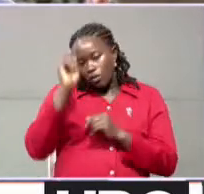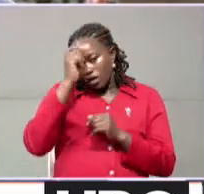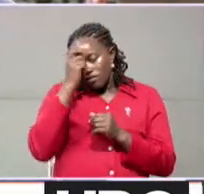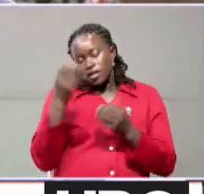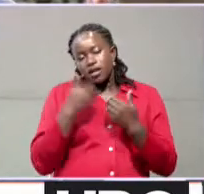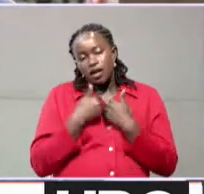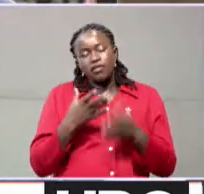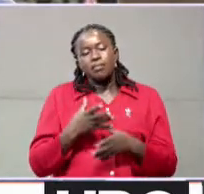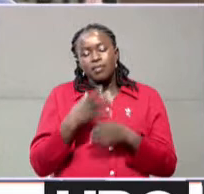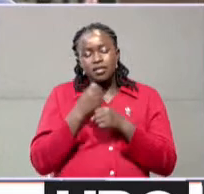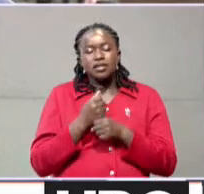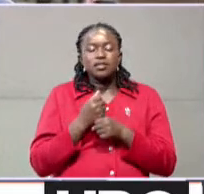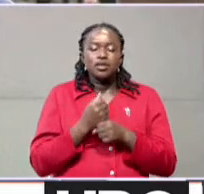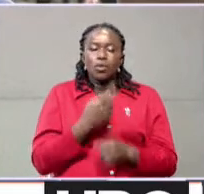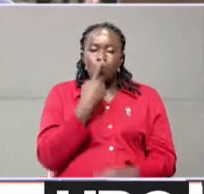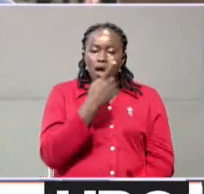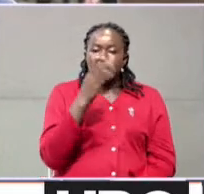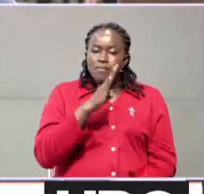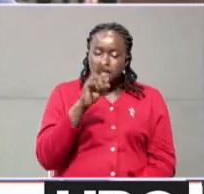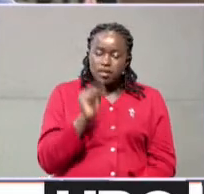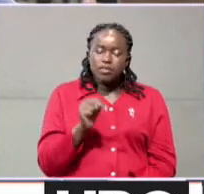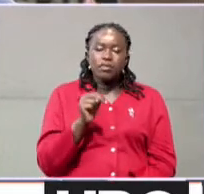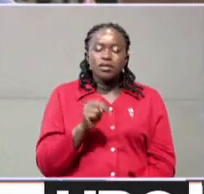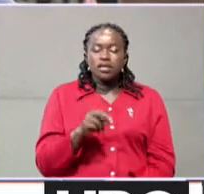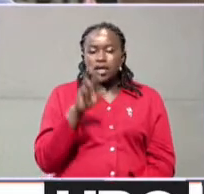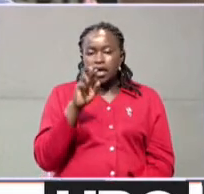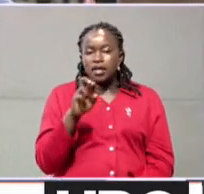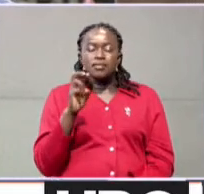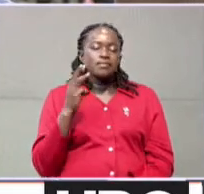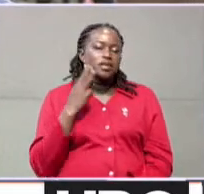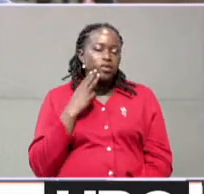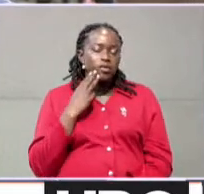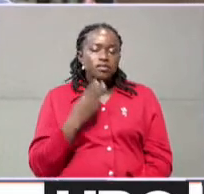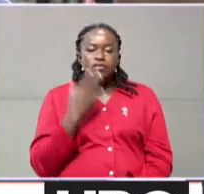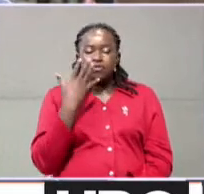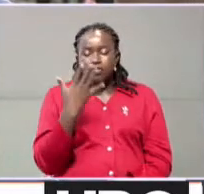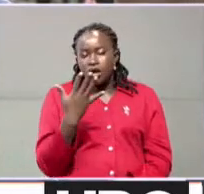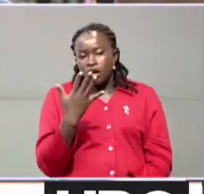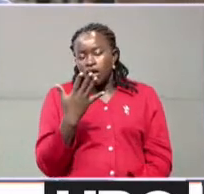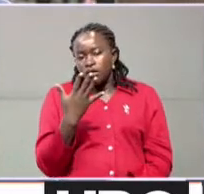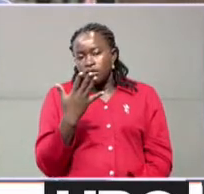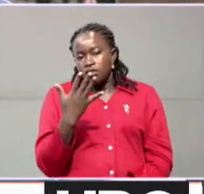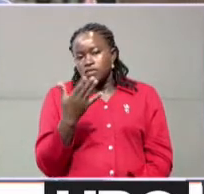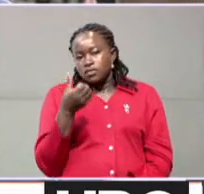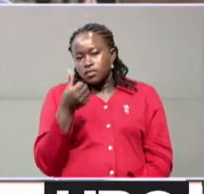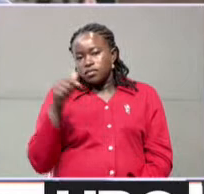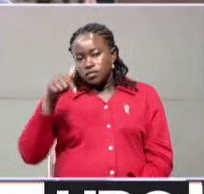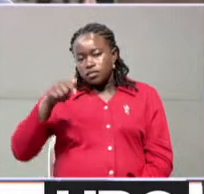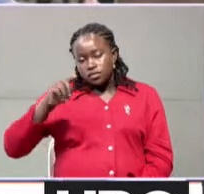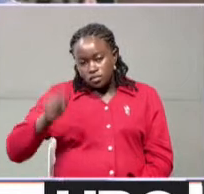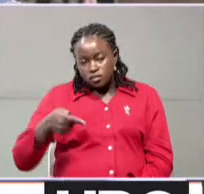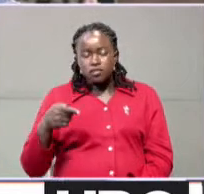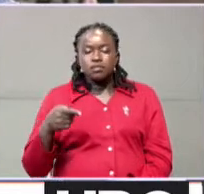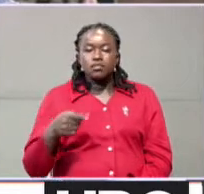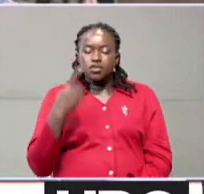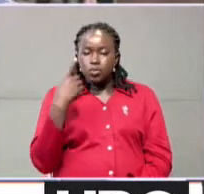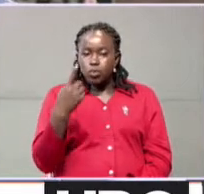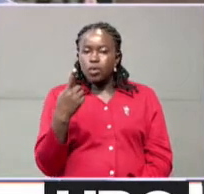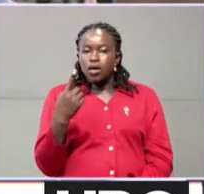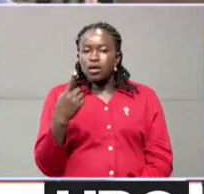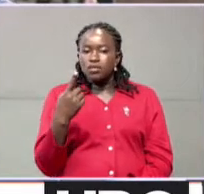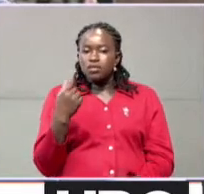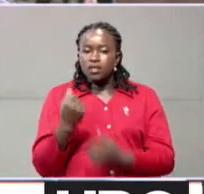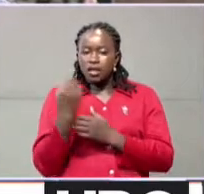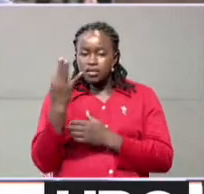one one billion eight million five hundred and sixty seven thousand one hundred and